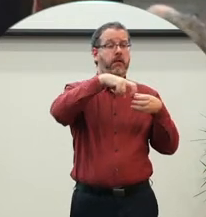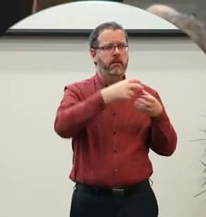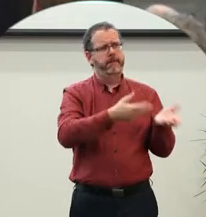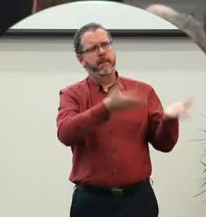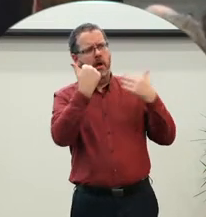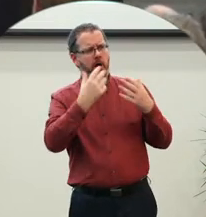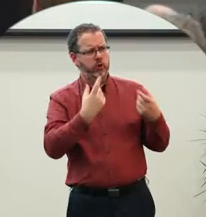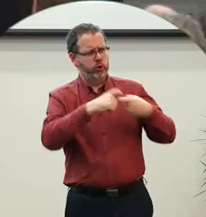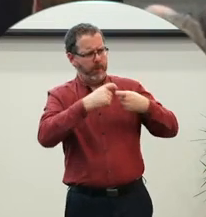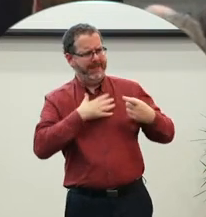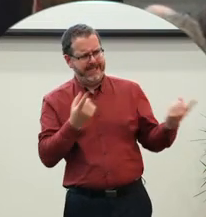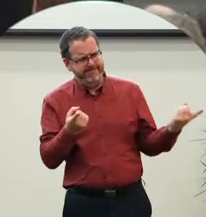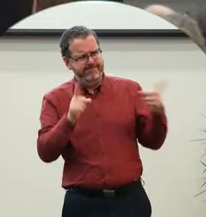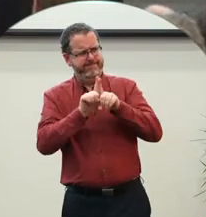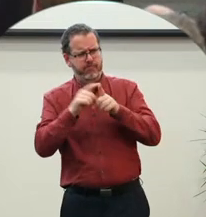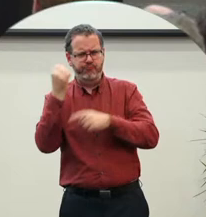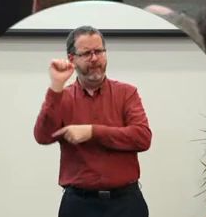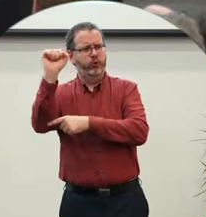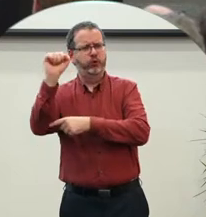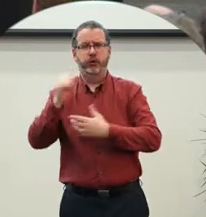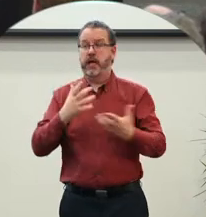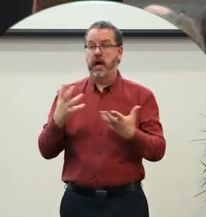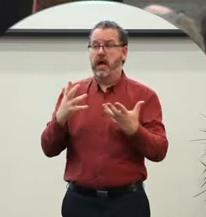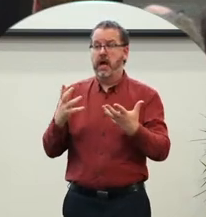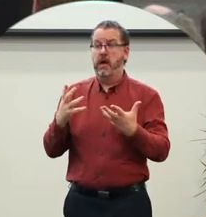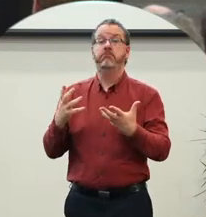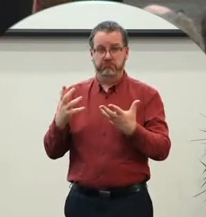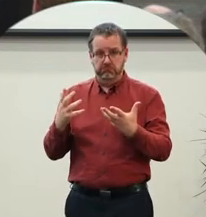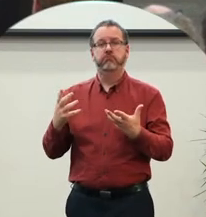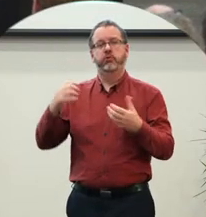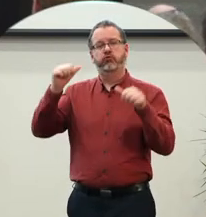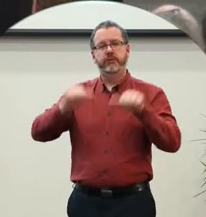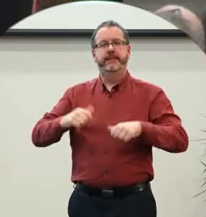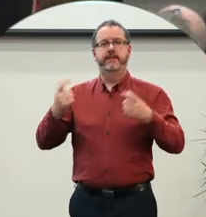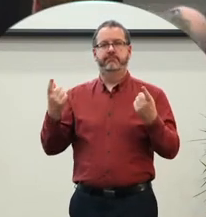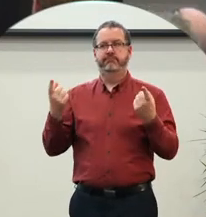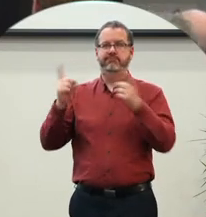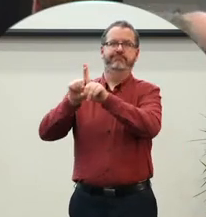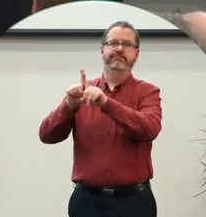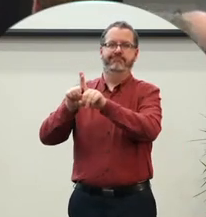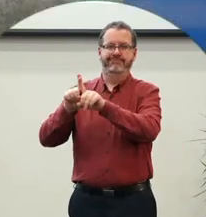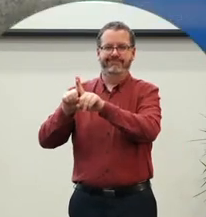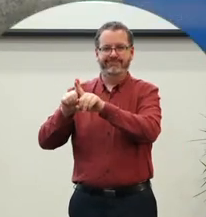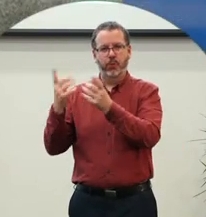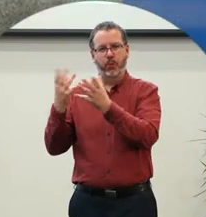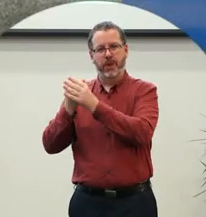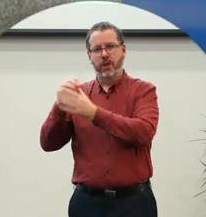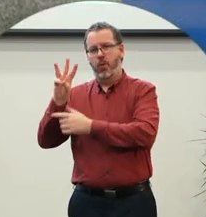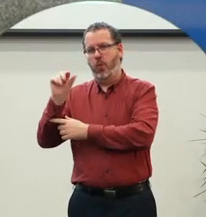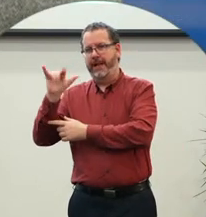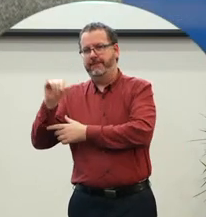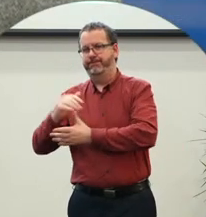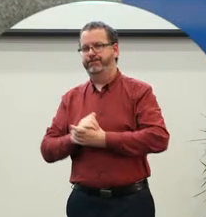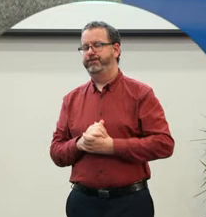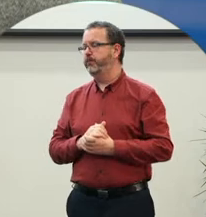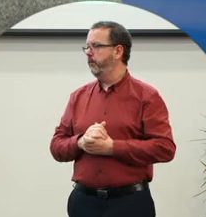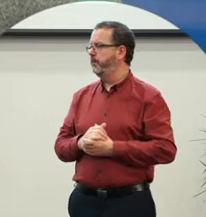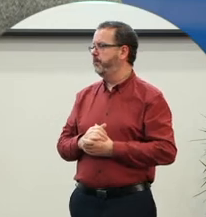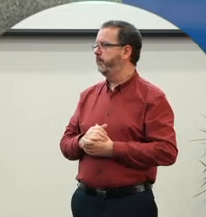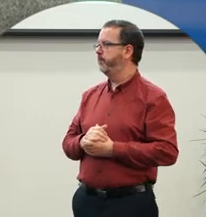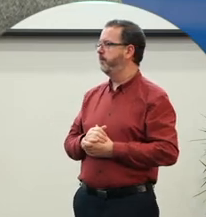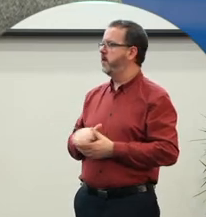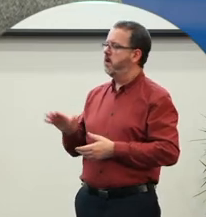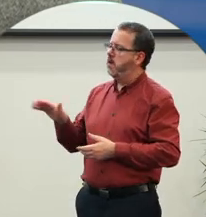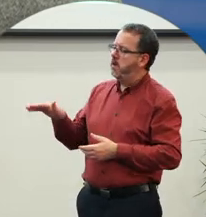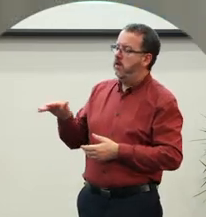revolution? And she did. She did. I mean, yourself and Molly really went out there. Just as a footnote at this point,